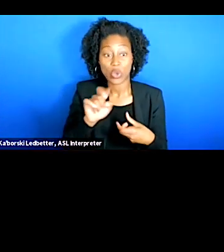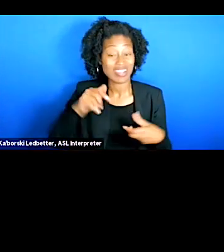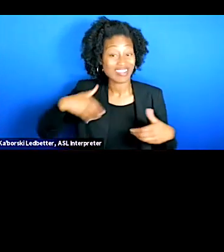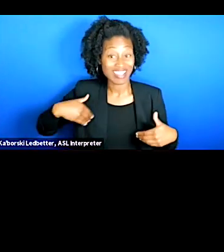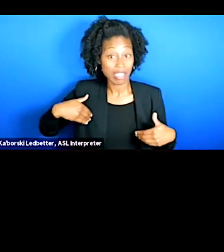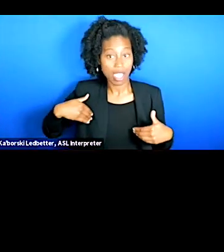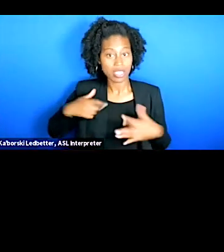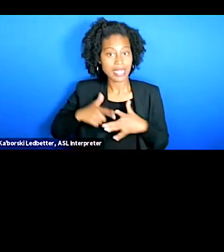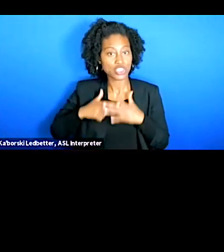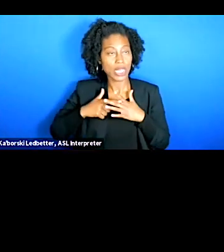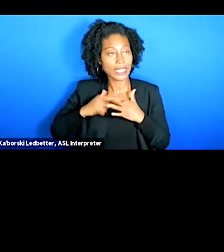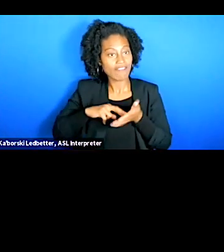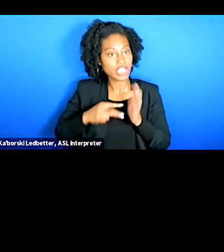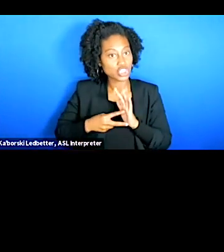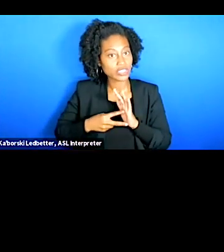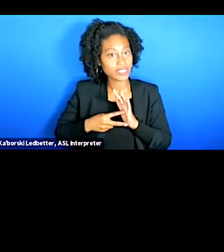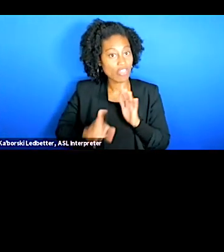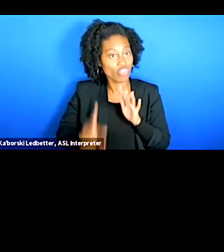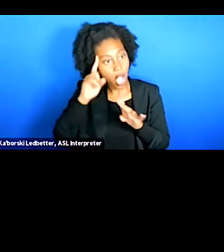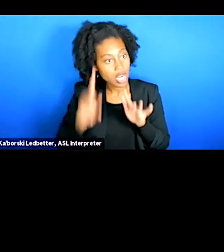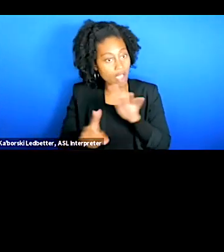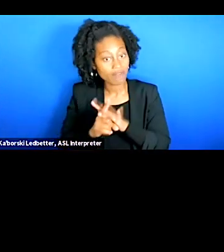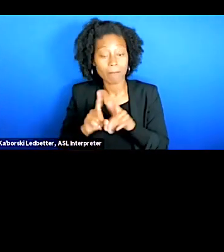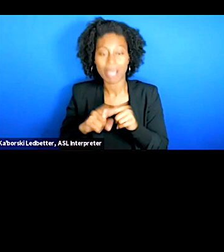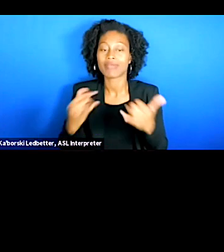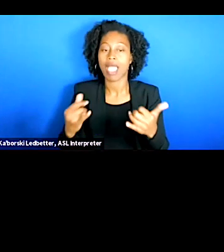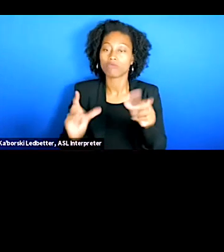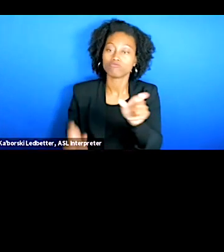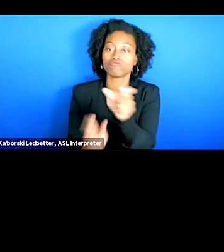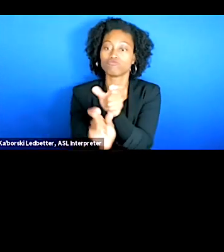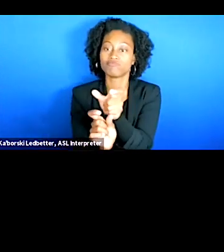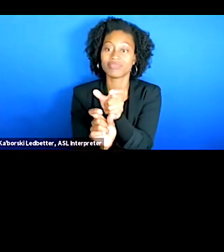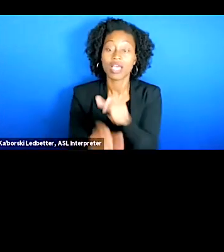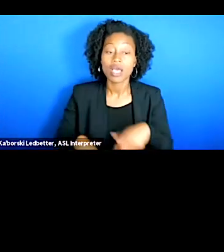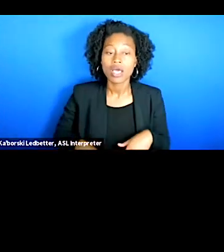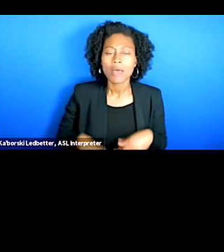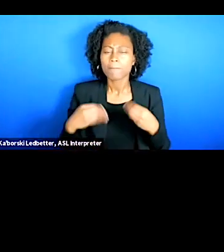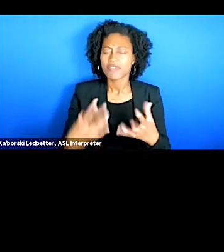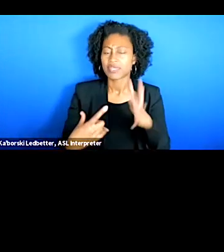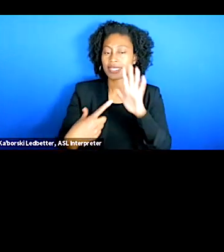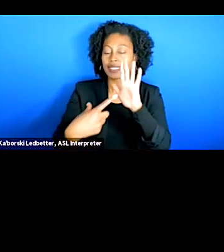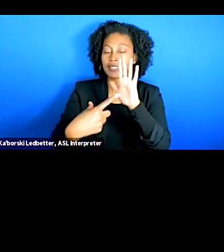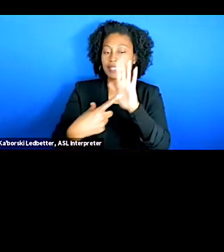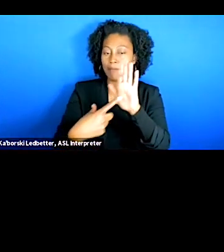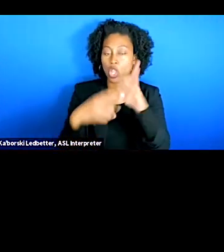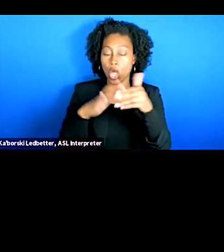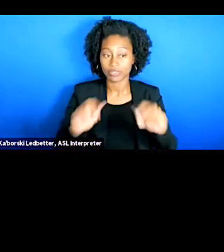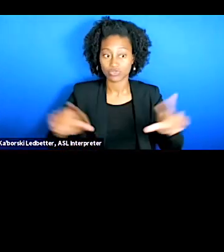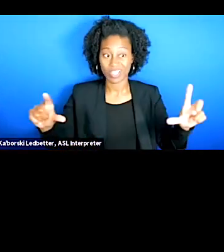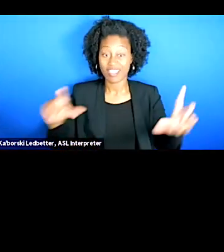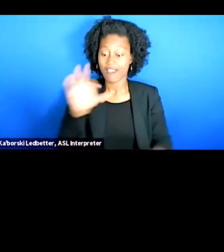initial definition. In the example on the screen, both the deductive code familial